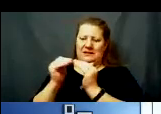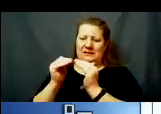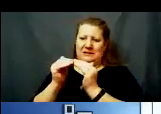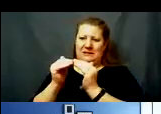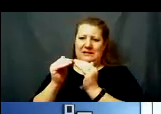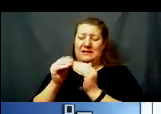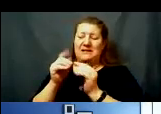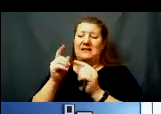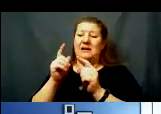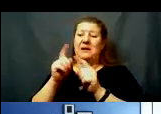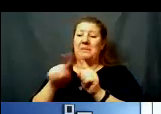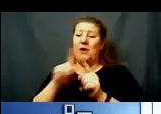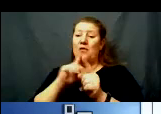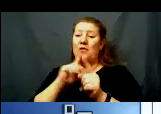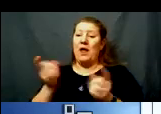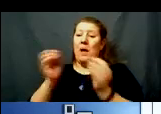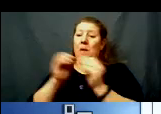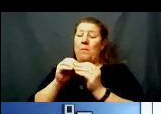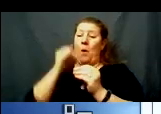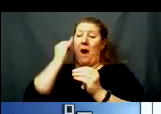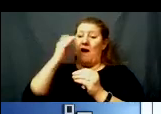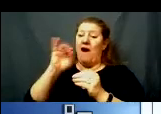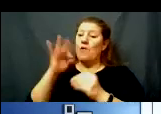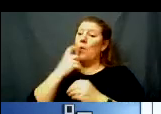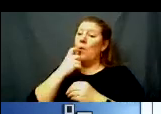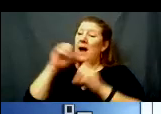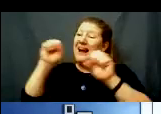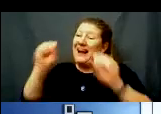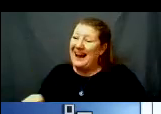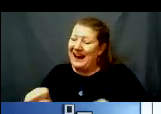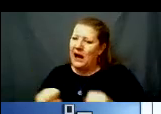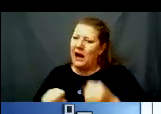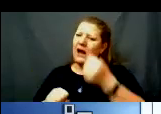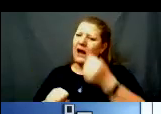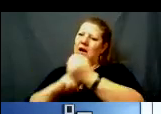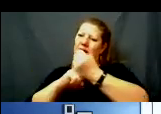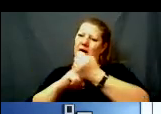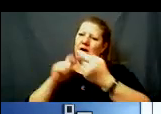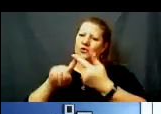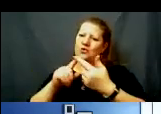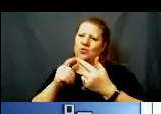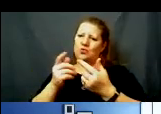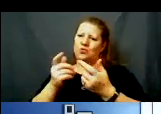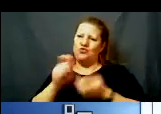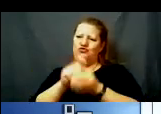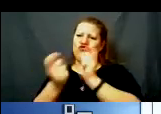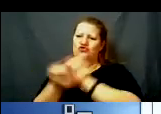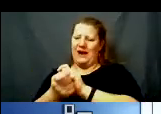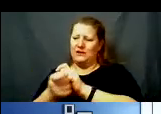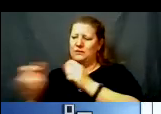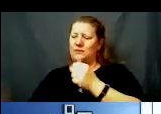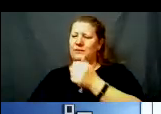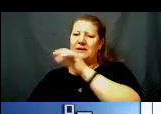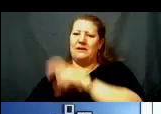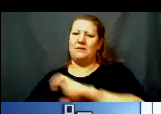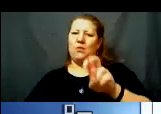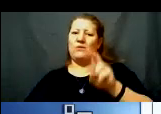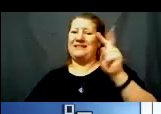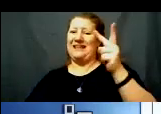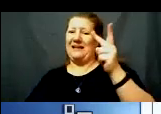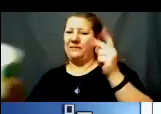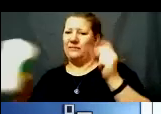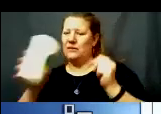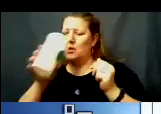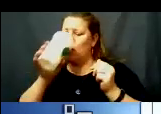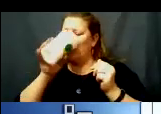of who could be mobilized in support of environmental justice. So let's move to that second pillar, multi-scalar